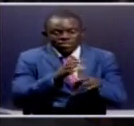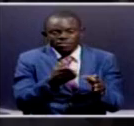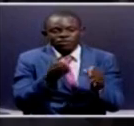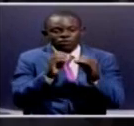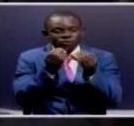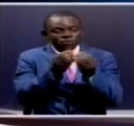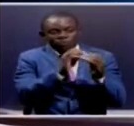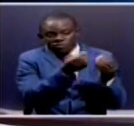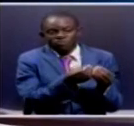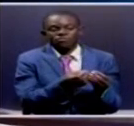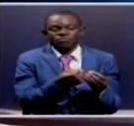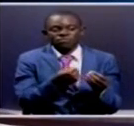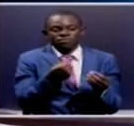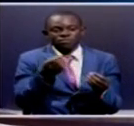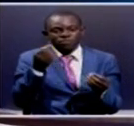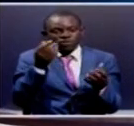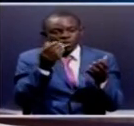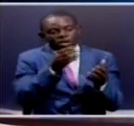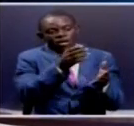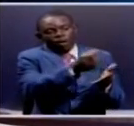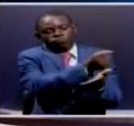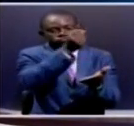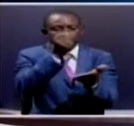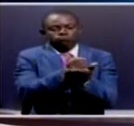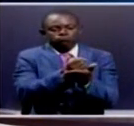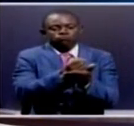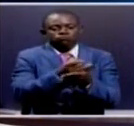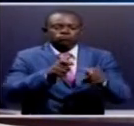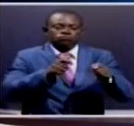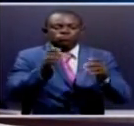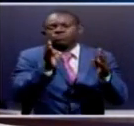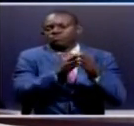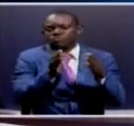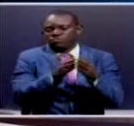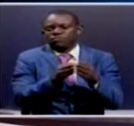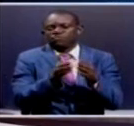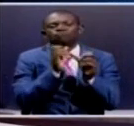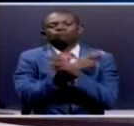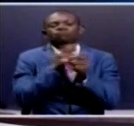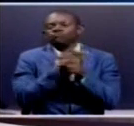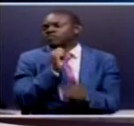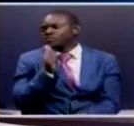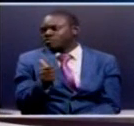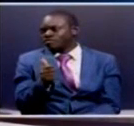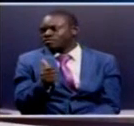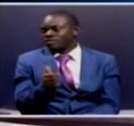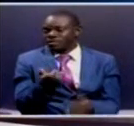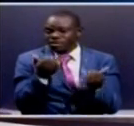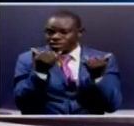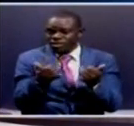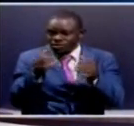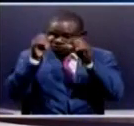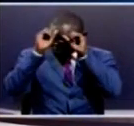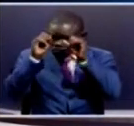It is a concern now because people Why? believe the president is a leader of a political party, which is also a party to this to the dialogue. But